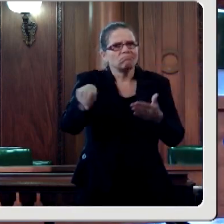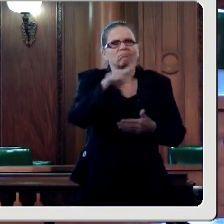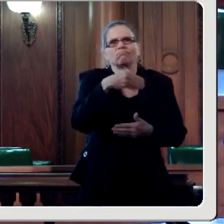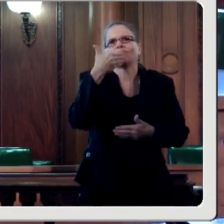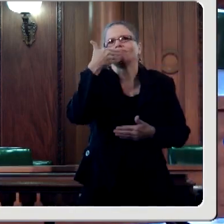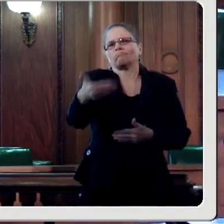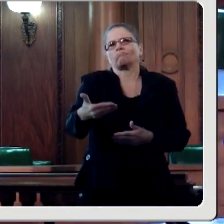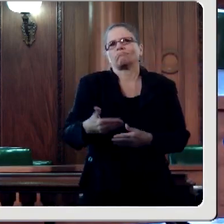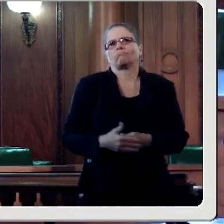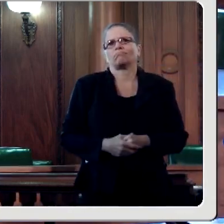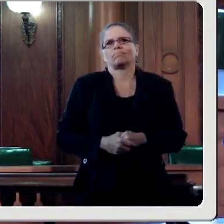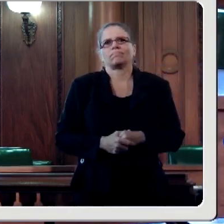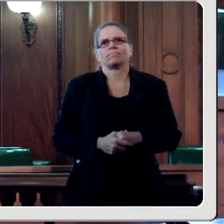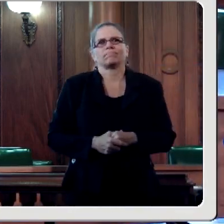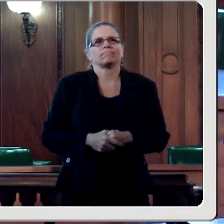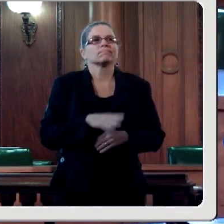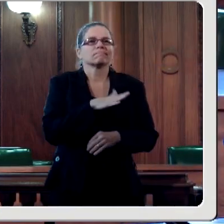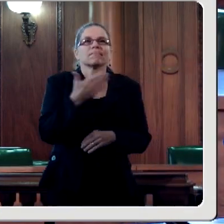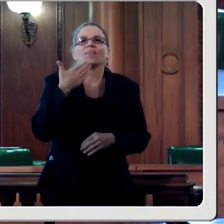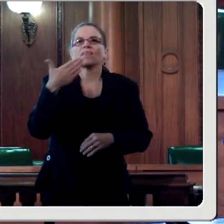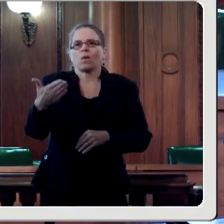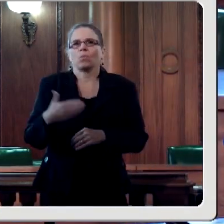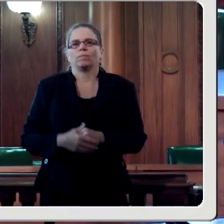Thank you, Director Sullivan.